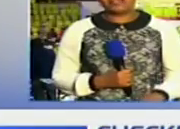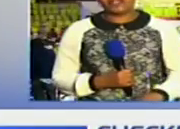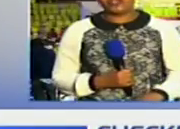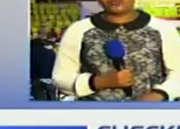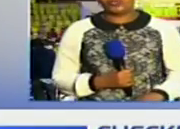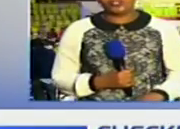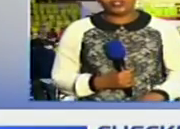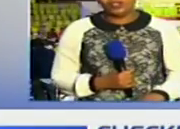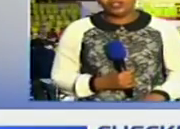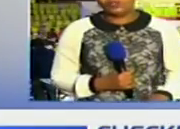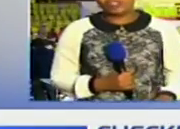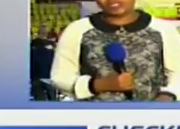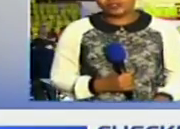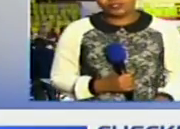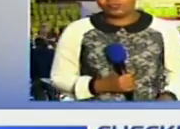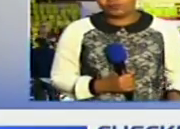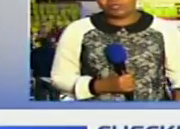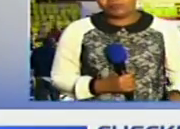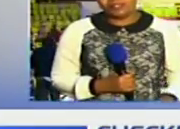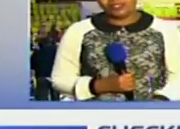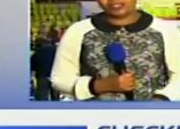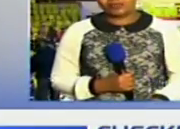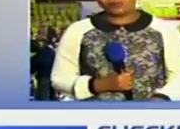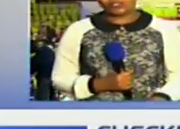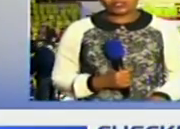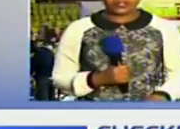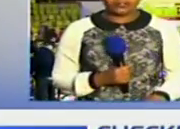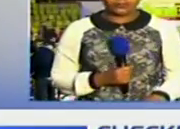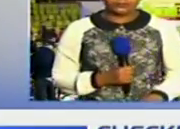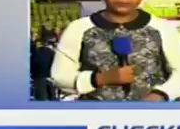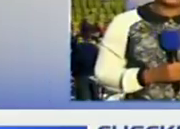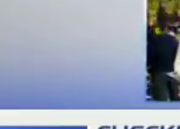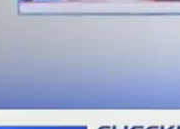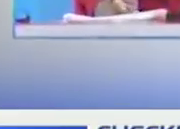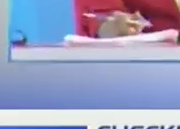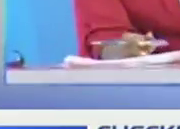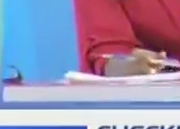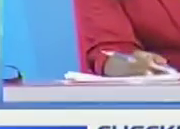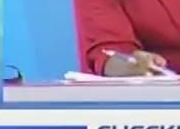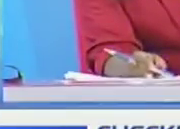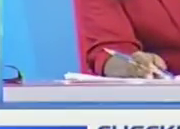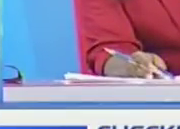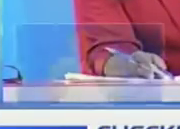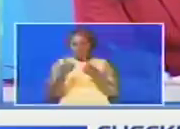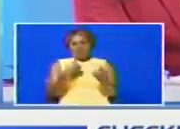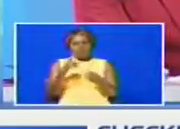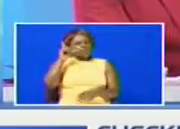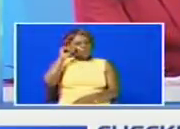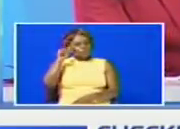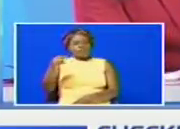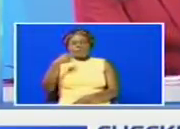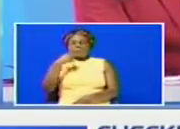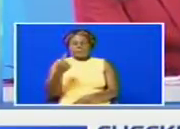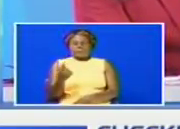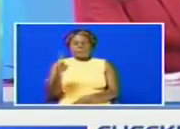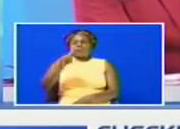clarify through his Twitter handle, Yvonne, maybe some questions there, Yvonne. Right. I mean, speaking about his Twitter handle, you did raise